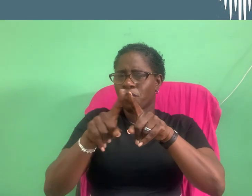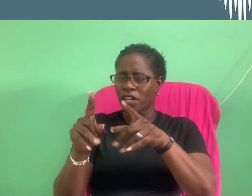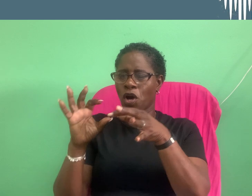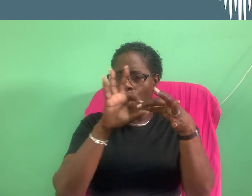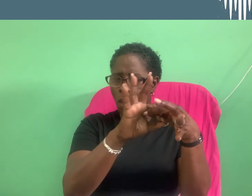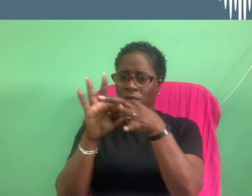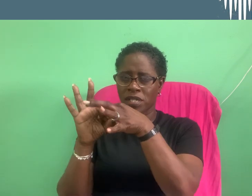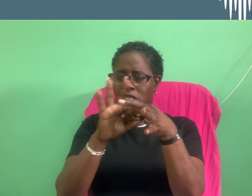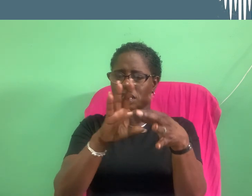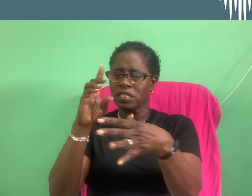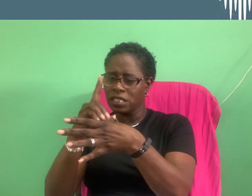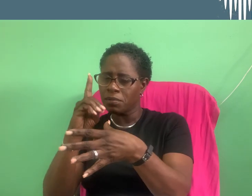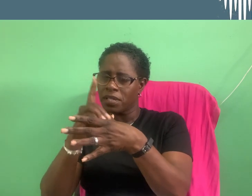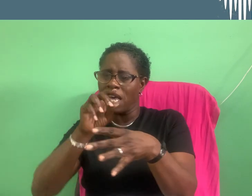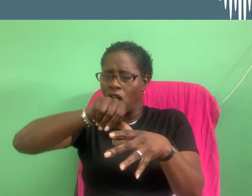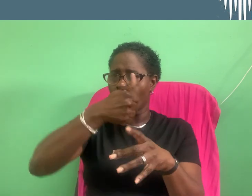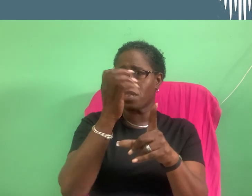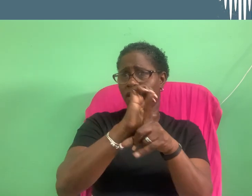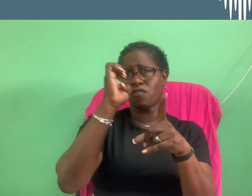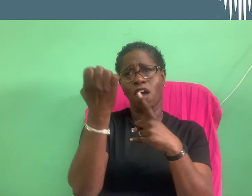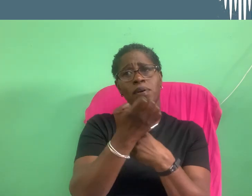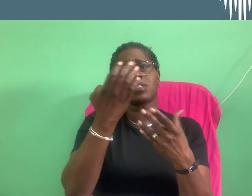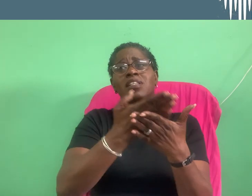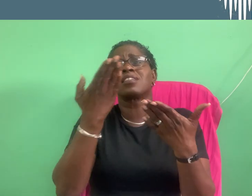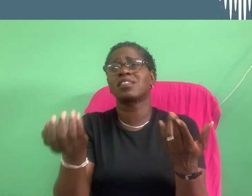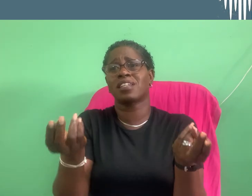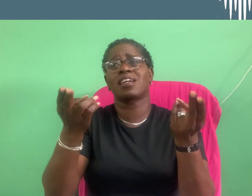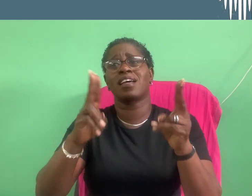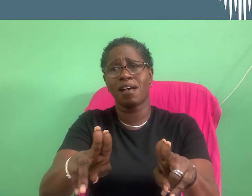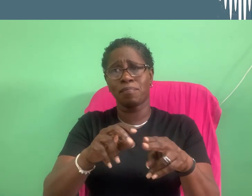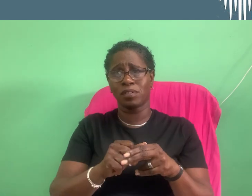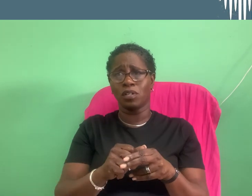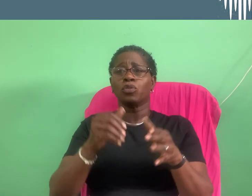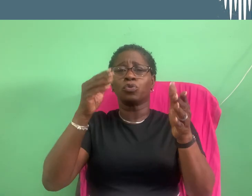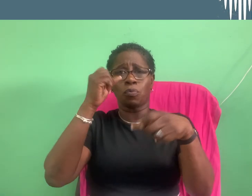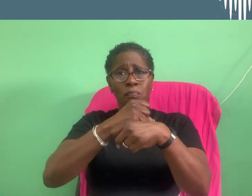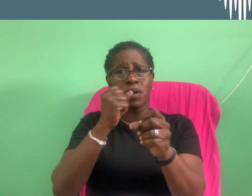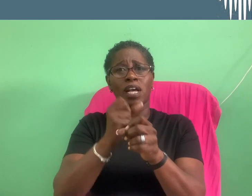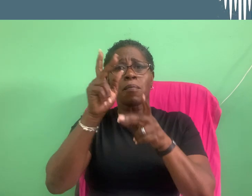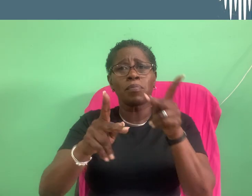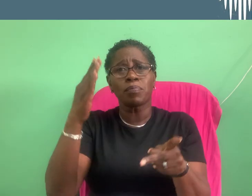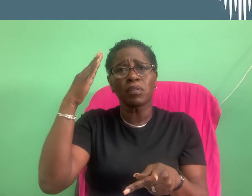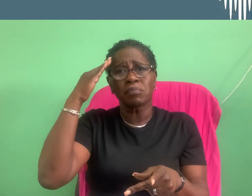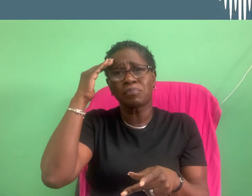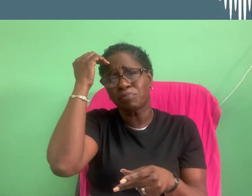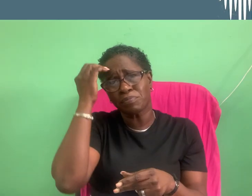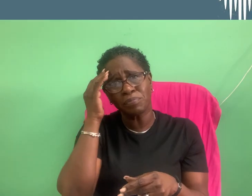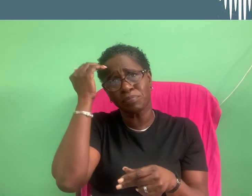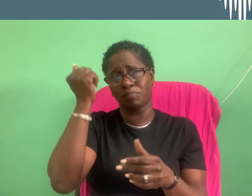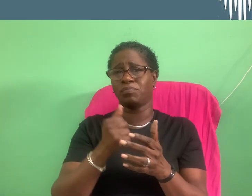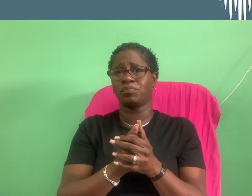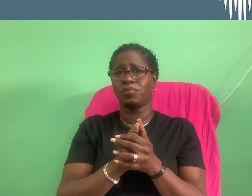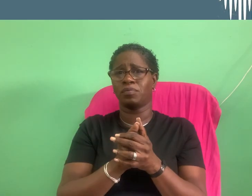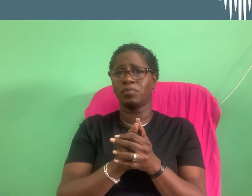of disabilities or other environmental factors that contribute to vulnerability. Like one of the things that we talk about often is